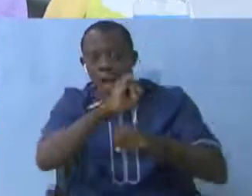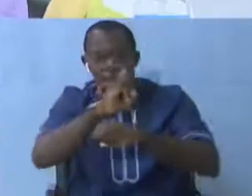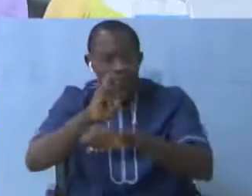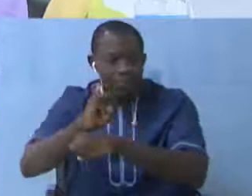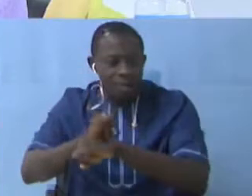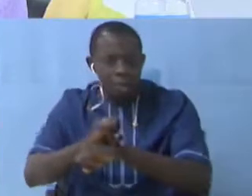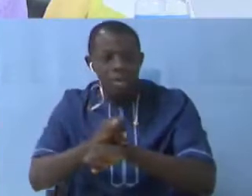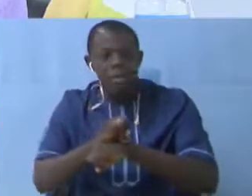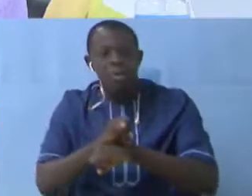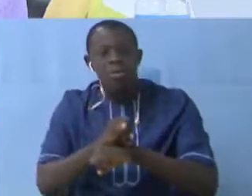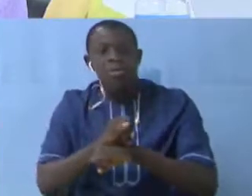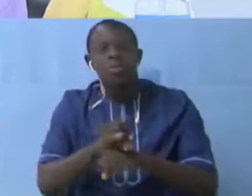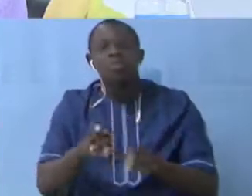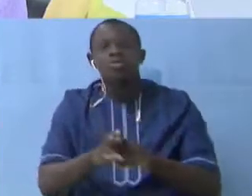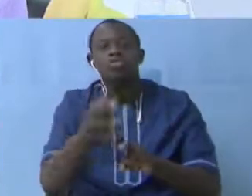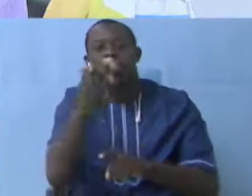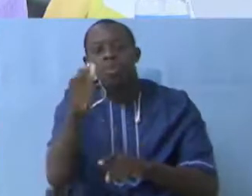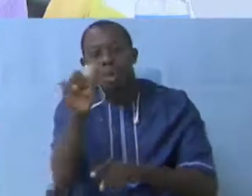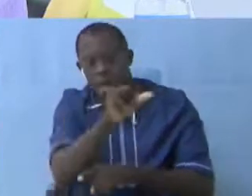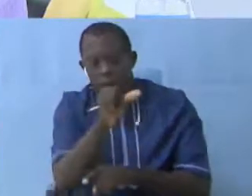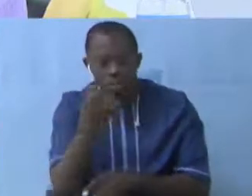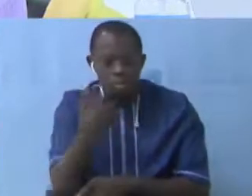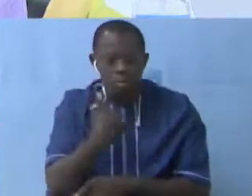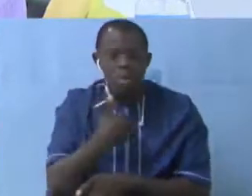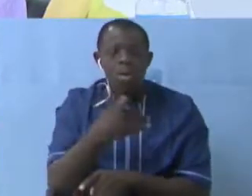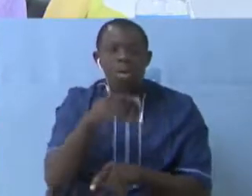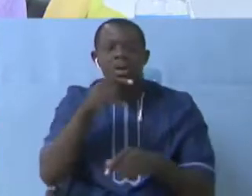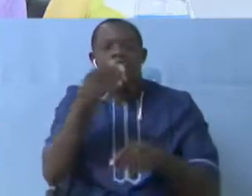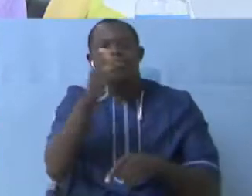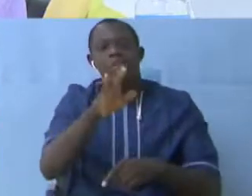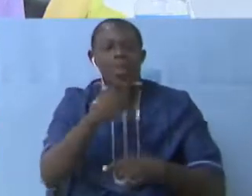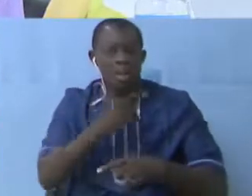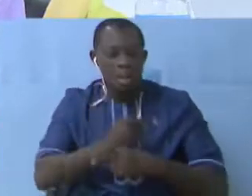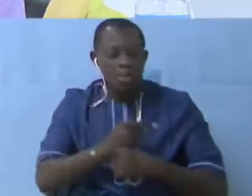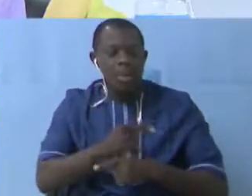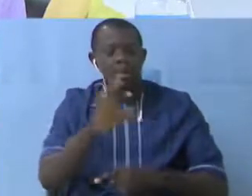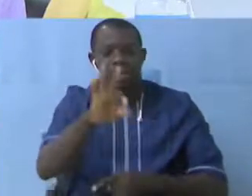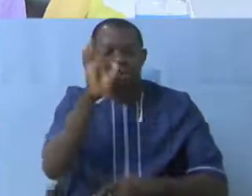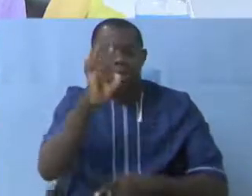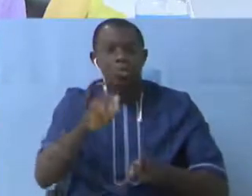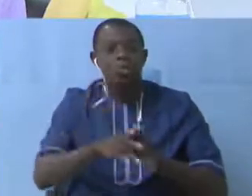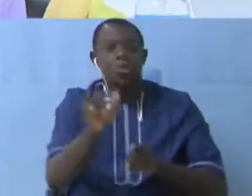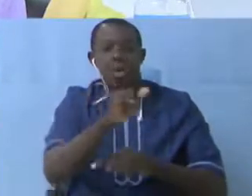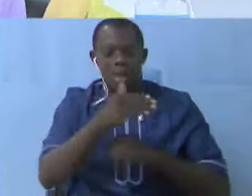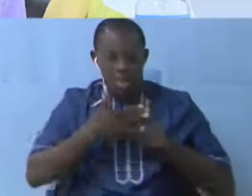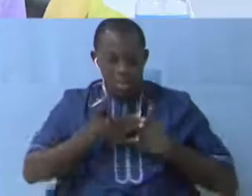some of the colleagues from Gambia have decided, and some of our human rights